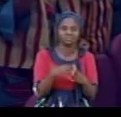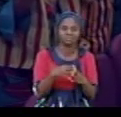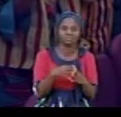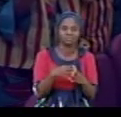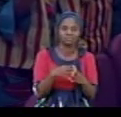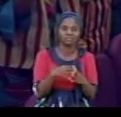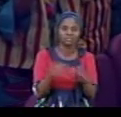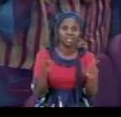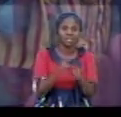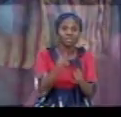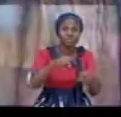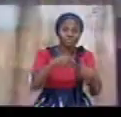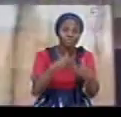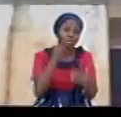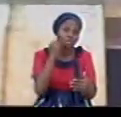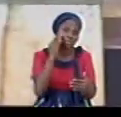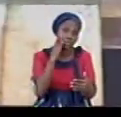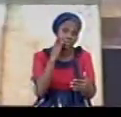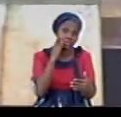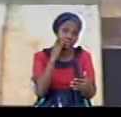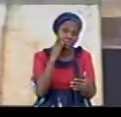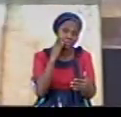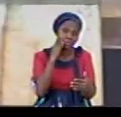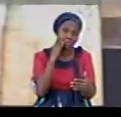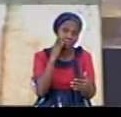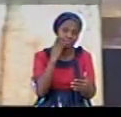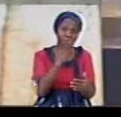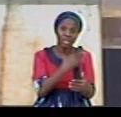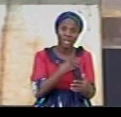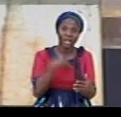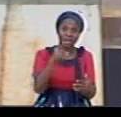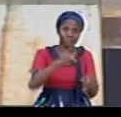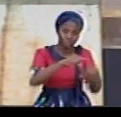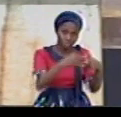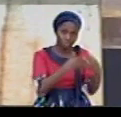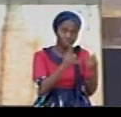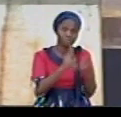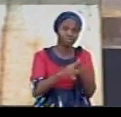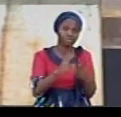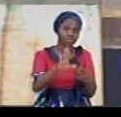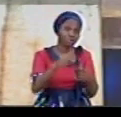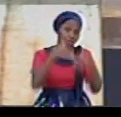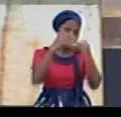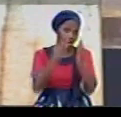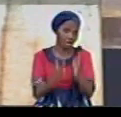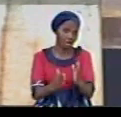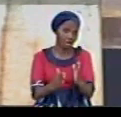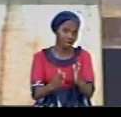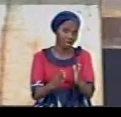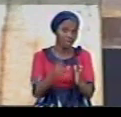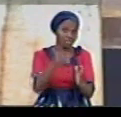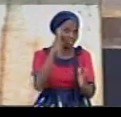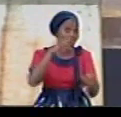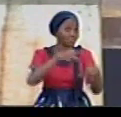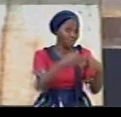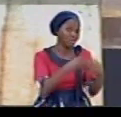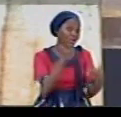As you go back home and you go back to your house, you go back